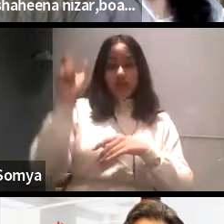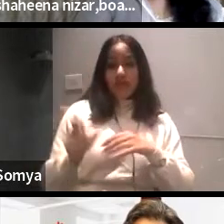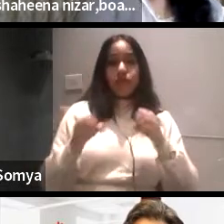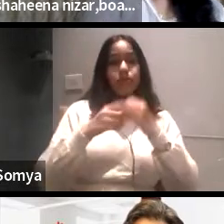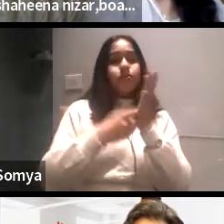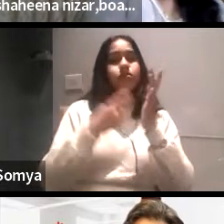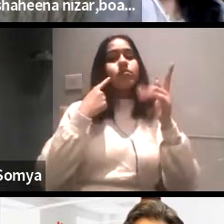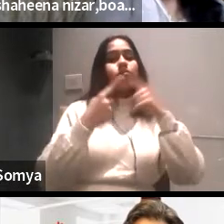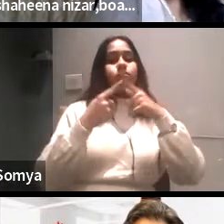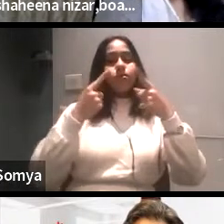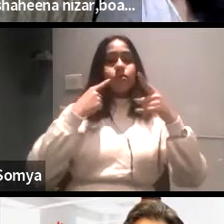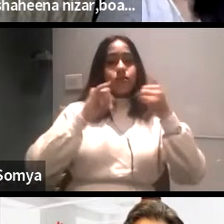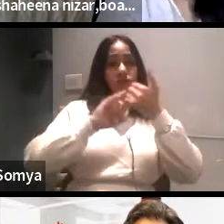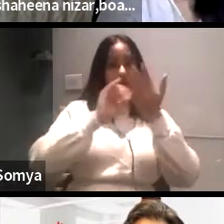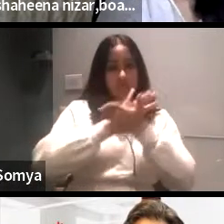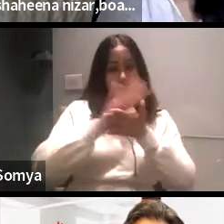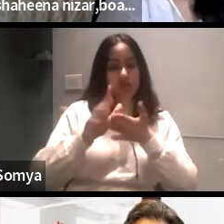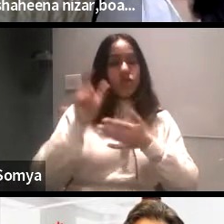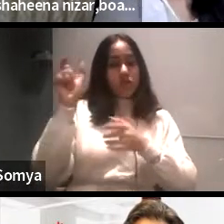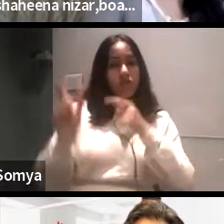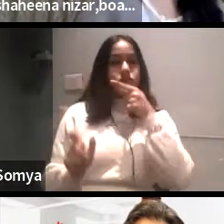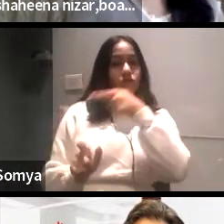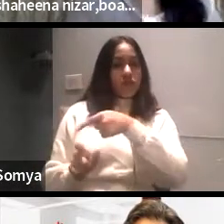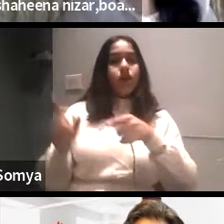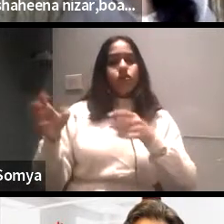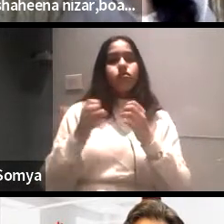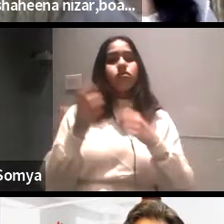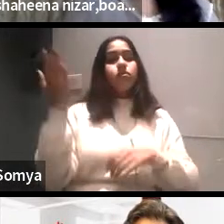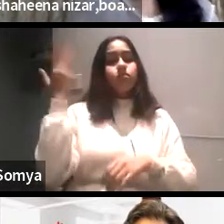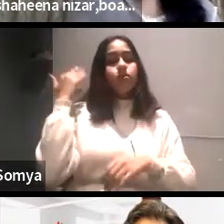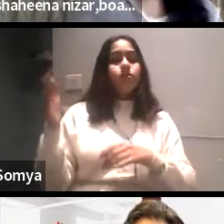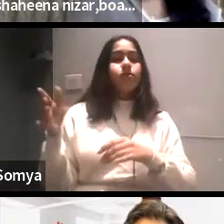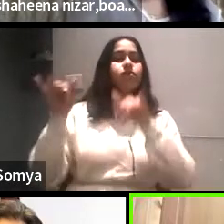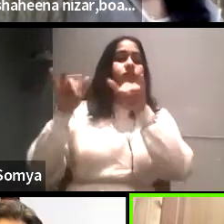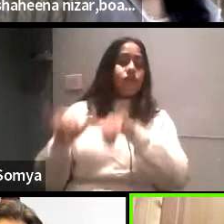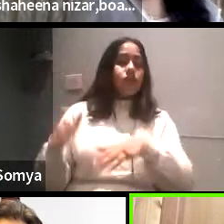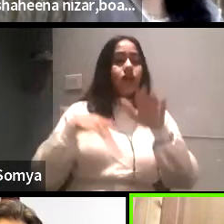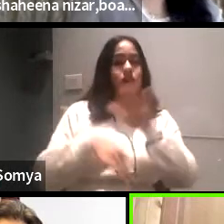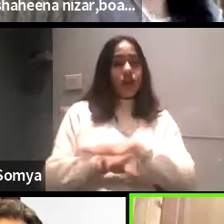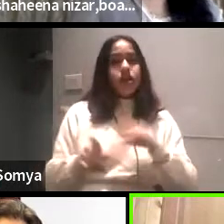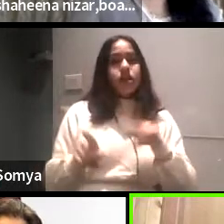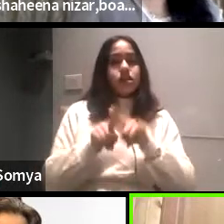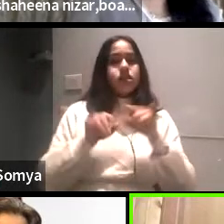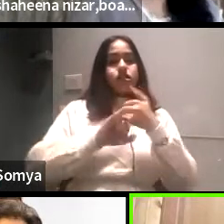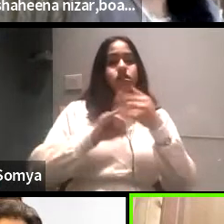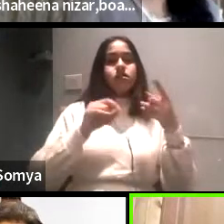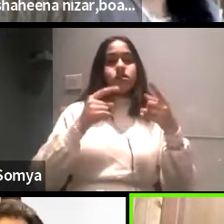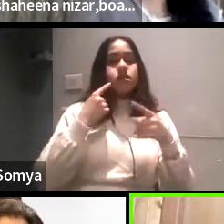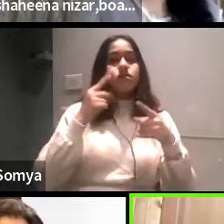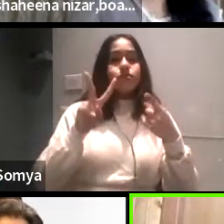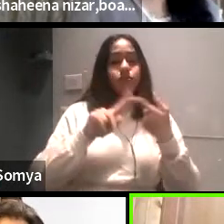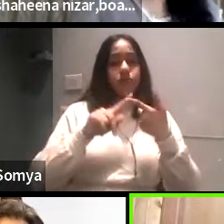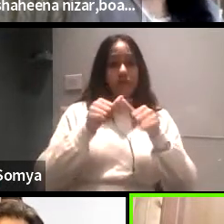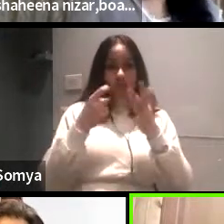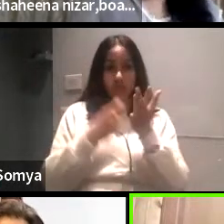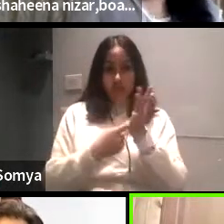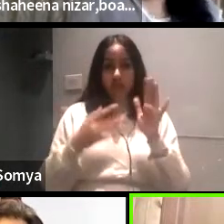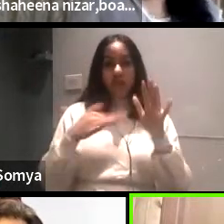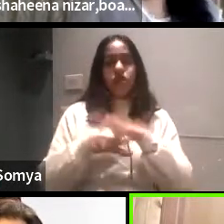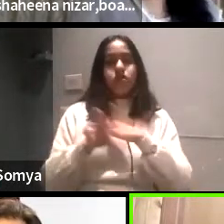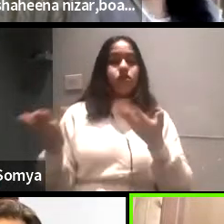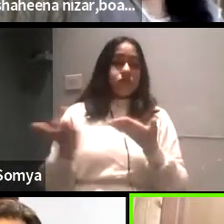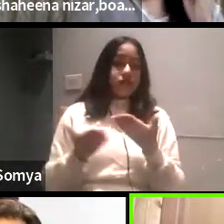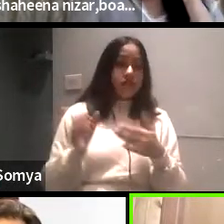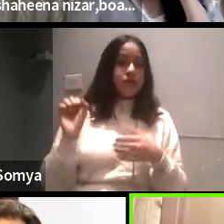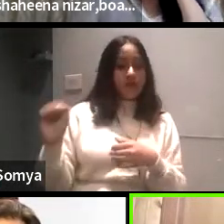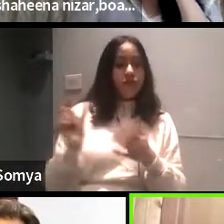and has spent many years with British Civil Services. He was the head of the UK Ship Register